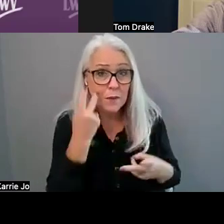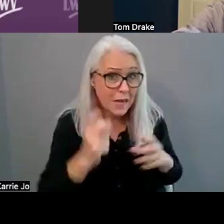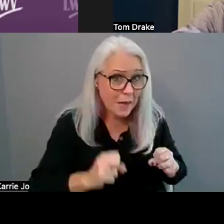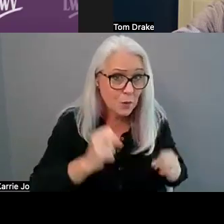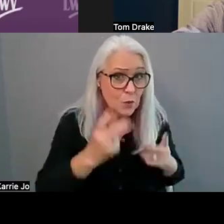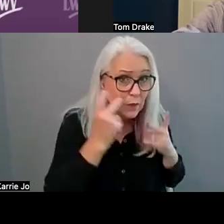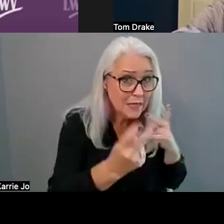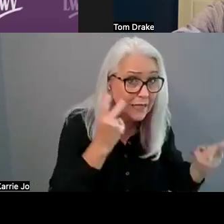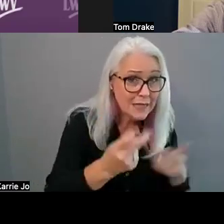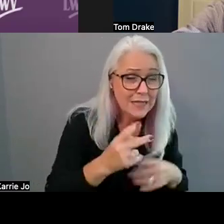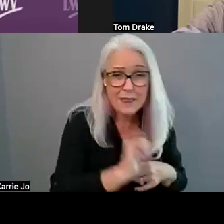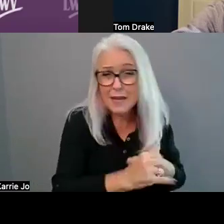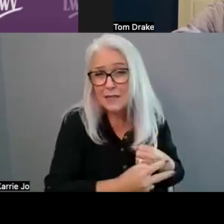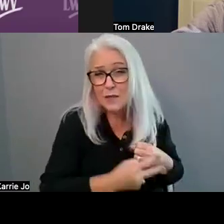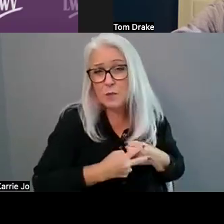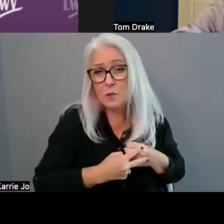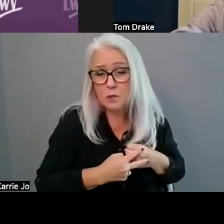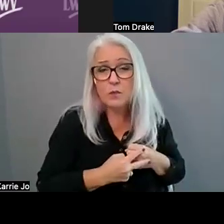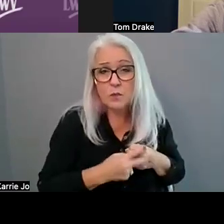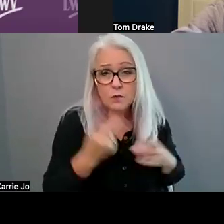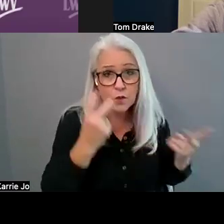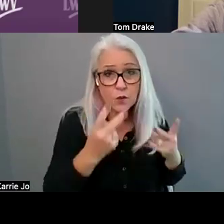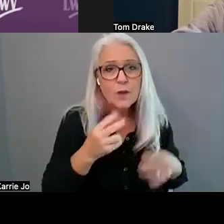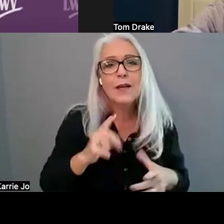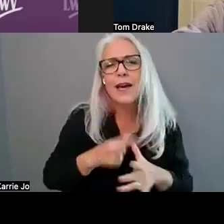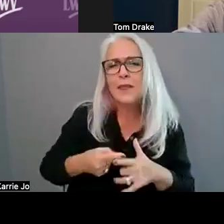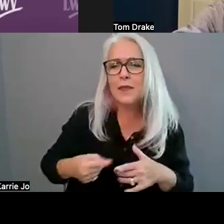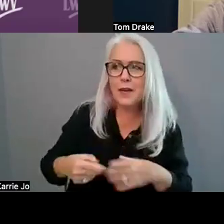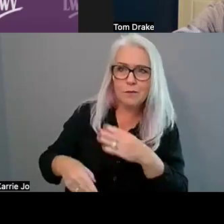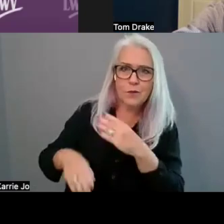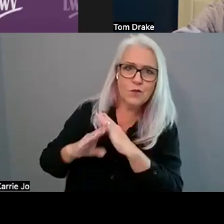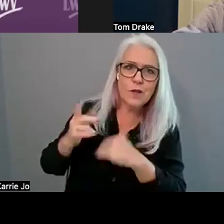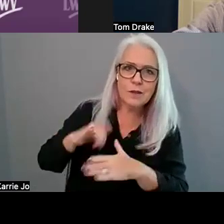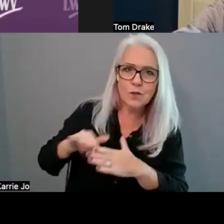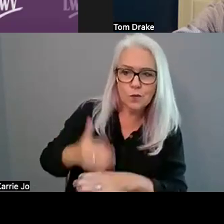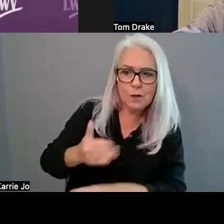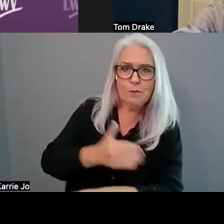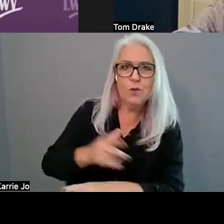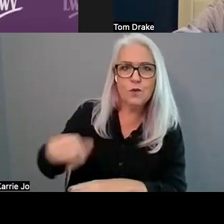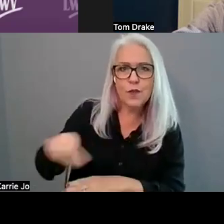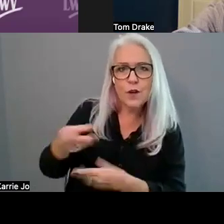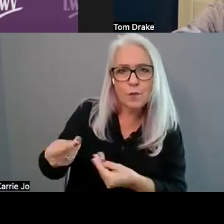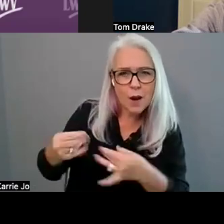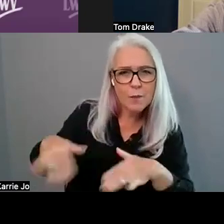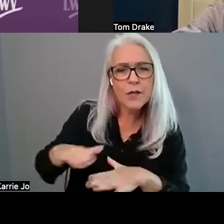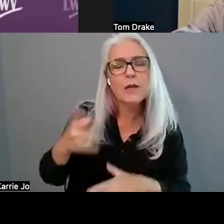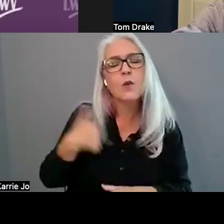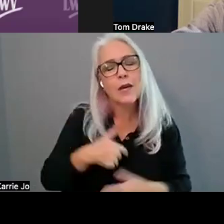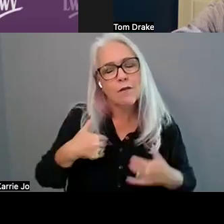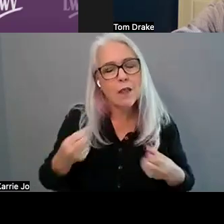then restricts the ability of your neighbor to improve their property, and that's really where we're ending up with a lot of the